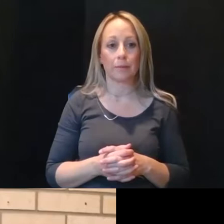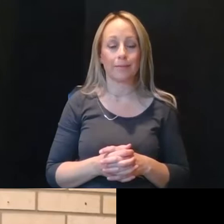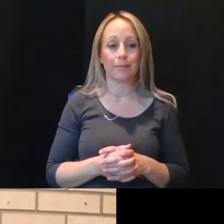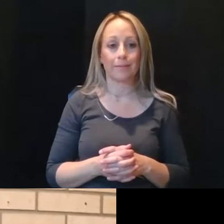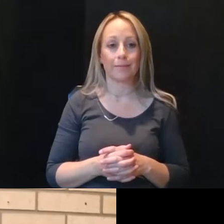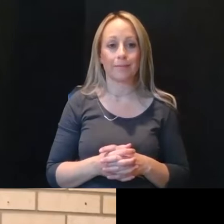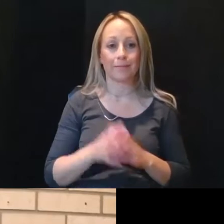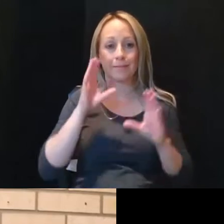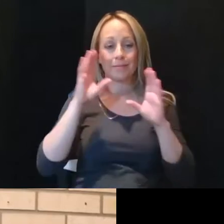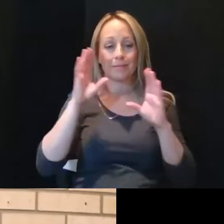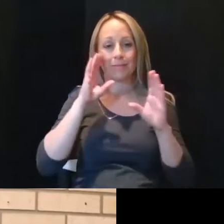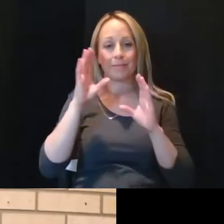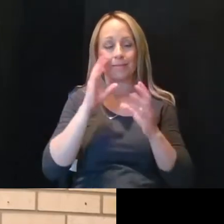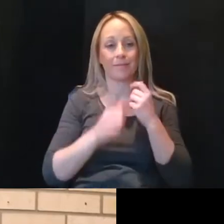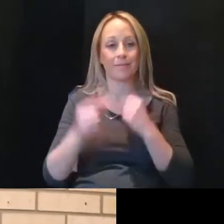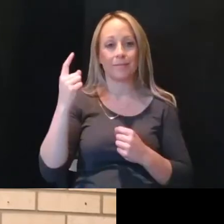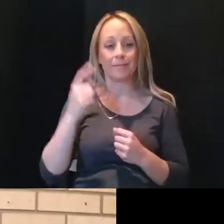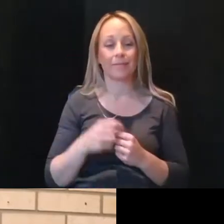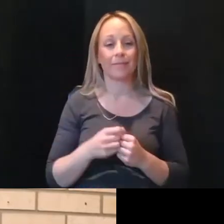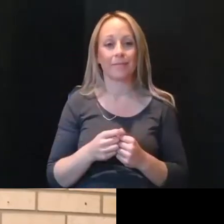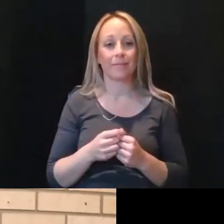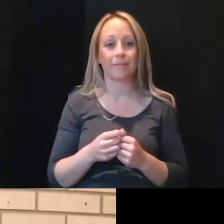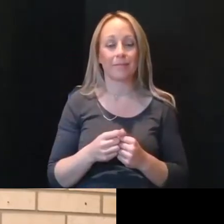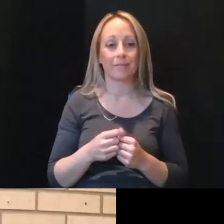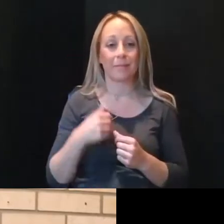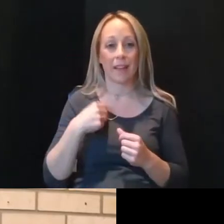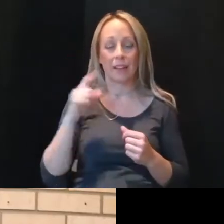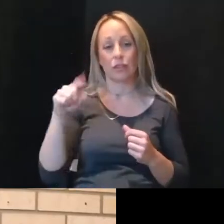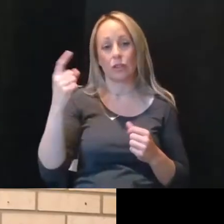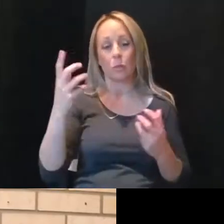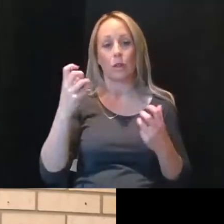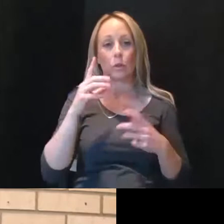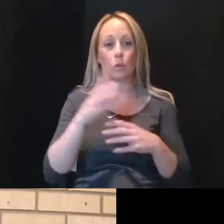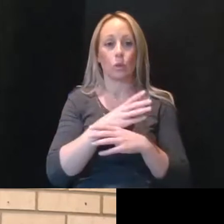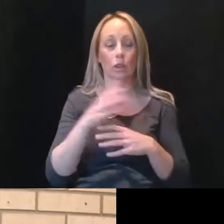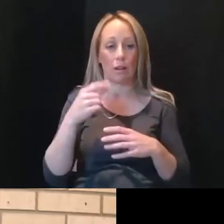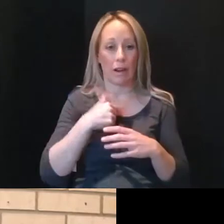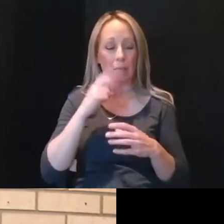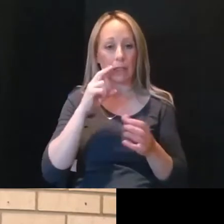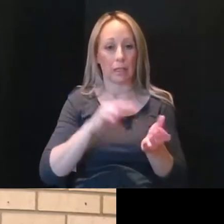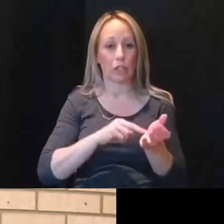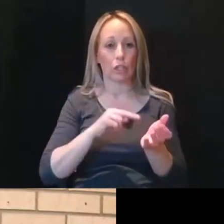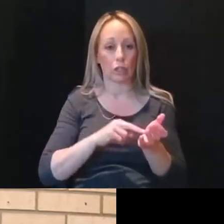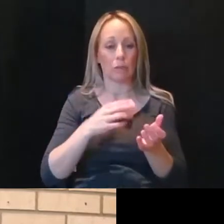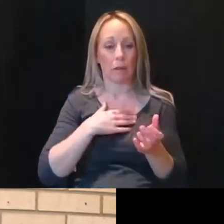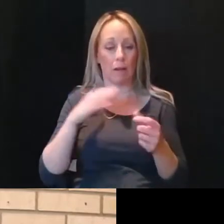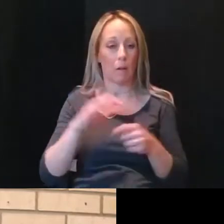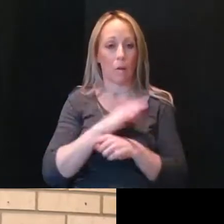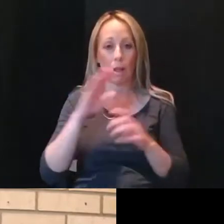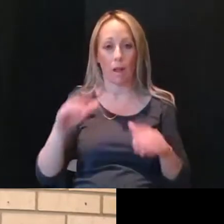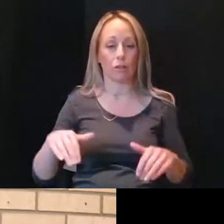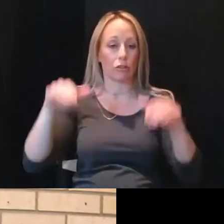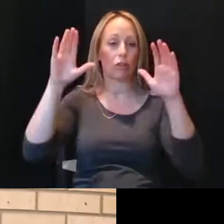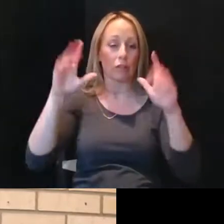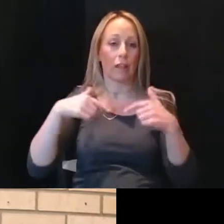Hi, everybody. I just would like to share with you that I've been a nurse my whole adult life. I spent